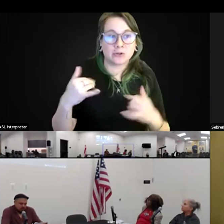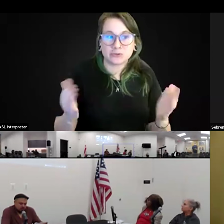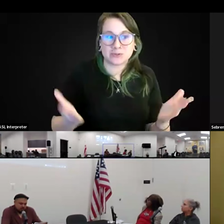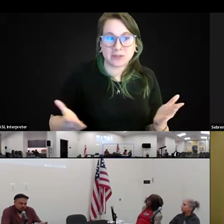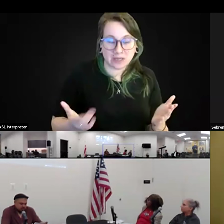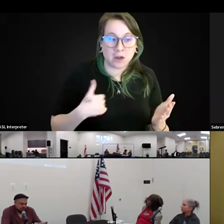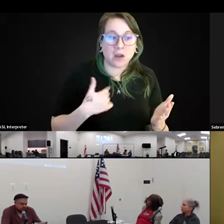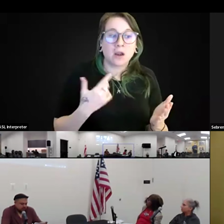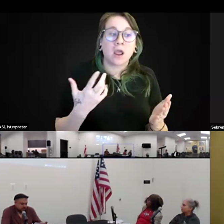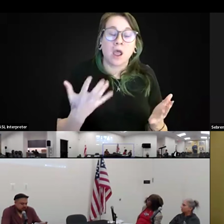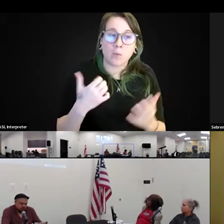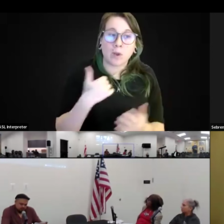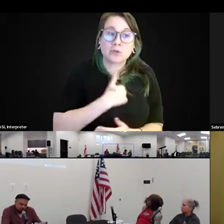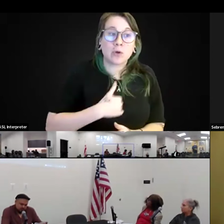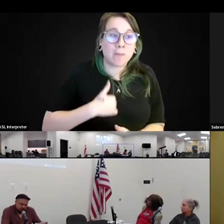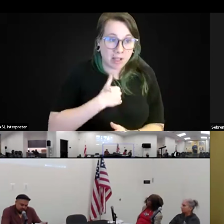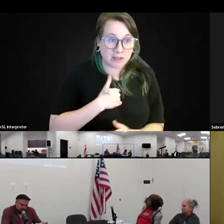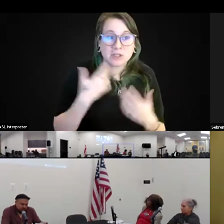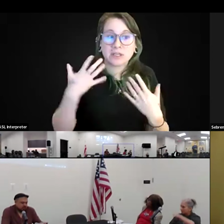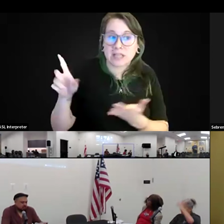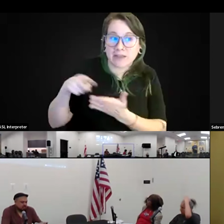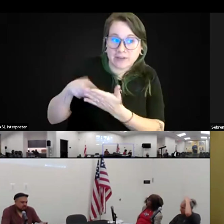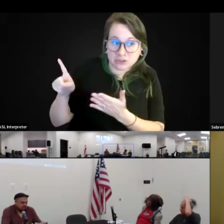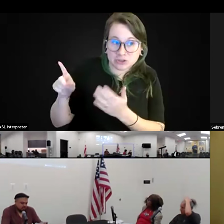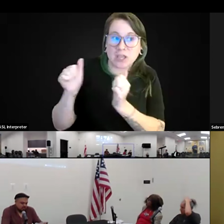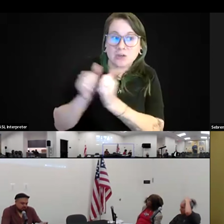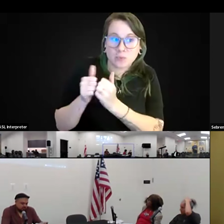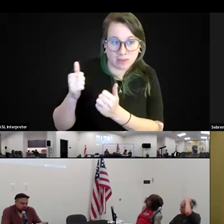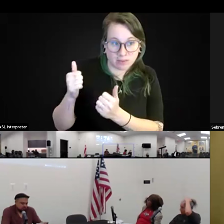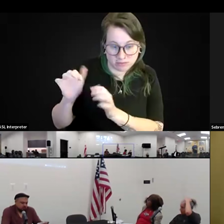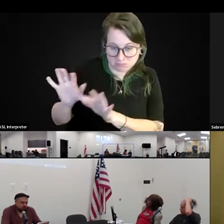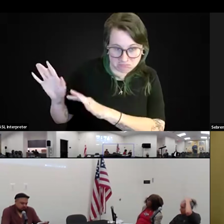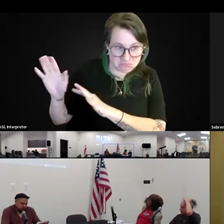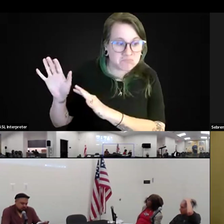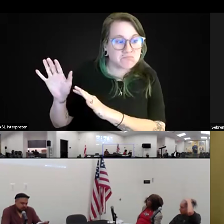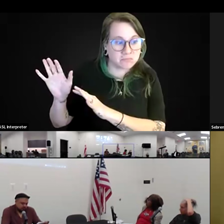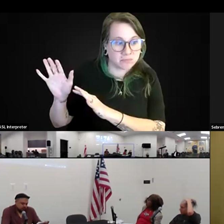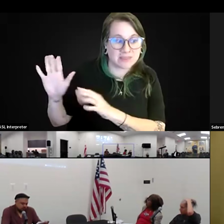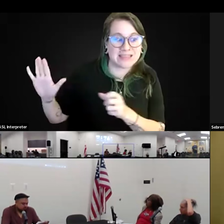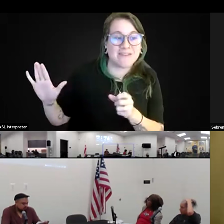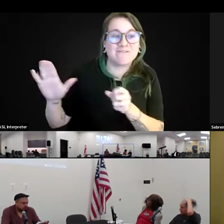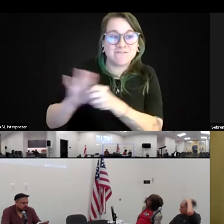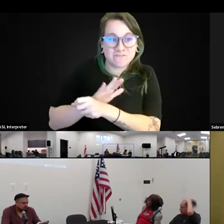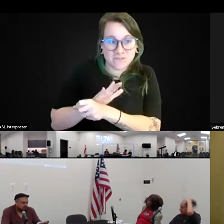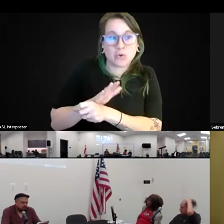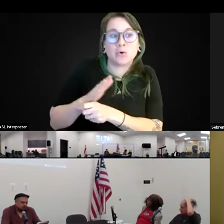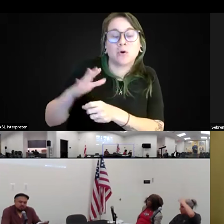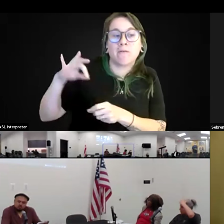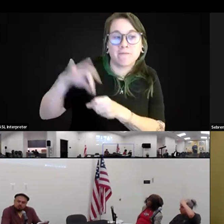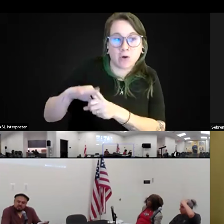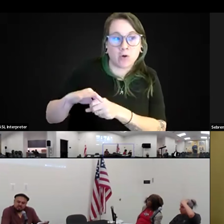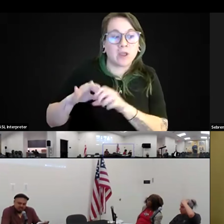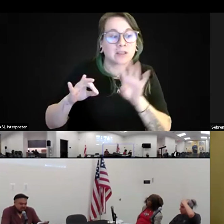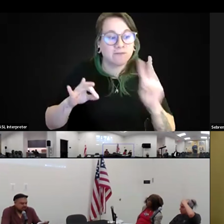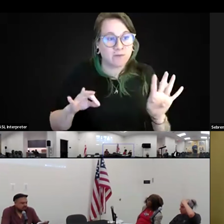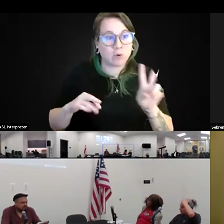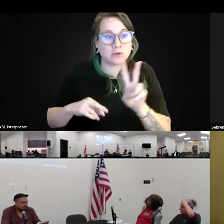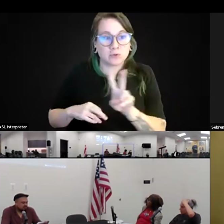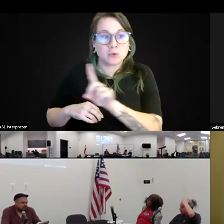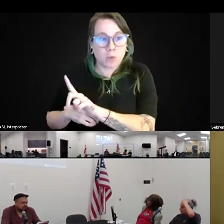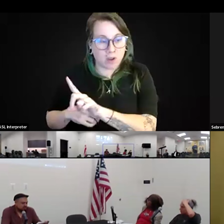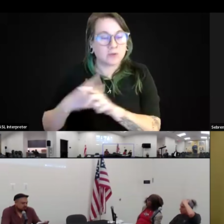I want to apologize. I checked in with my parliamentarian and the full vote is 4-2-1. So you got 2 wins